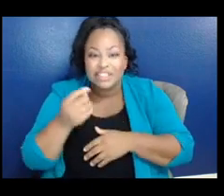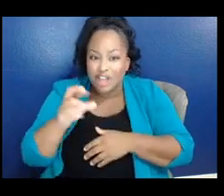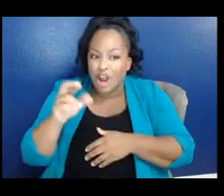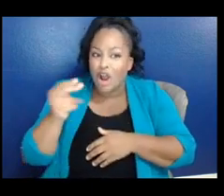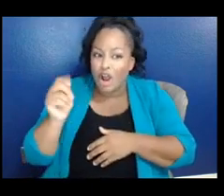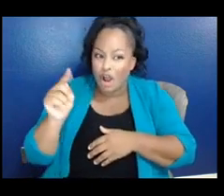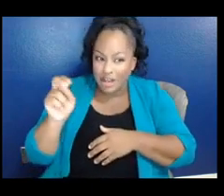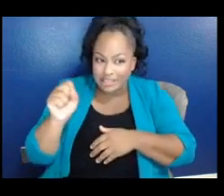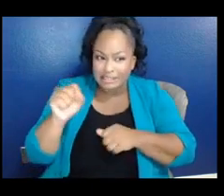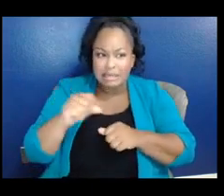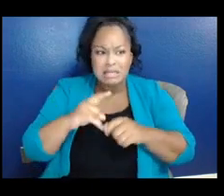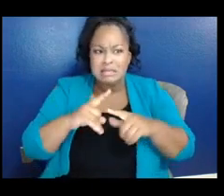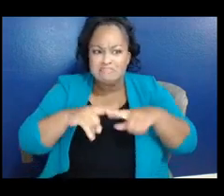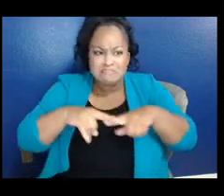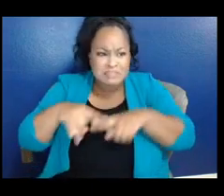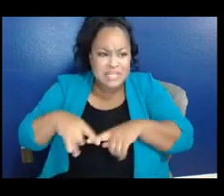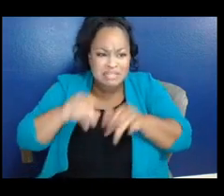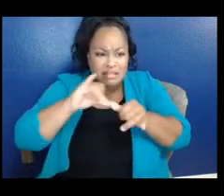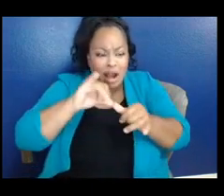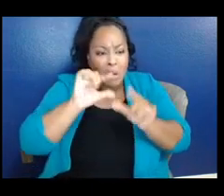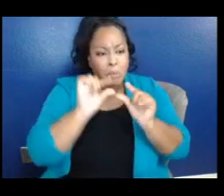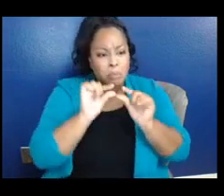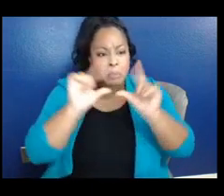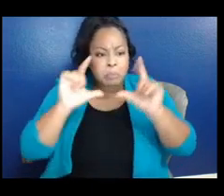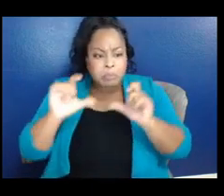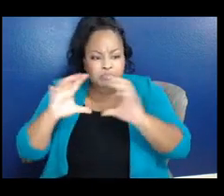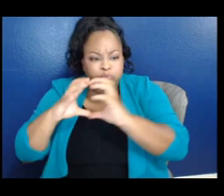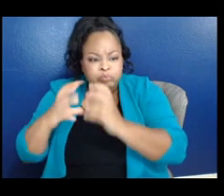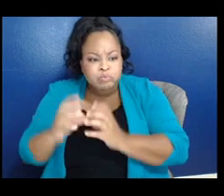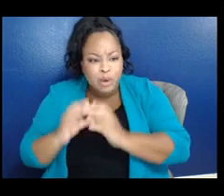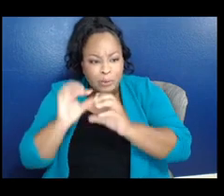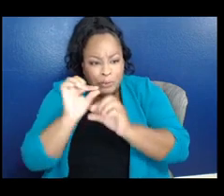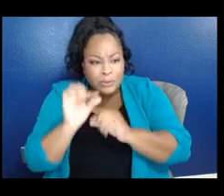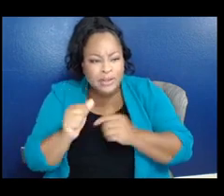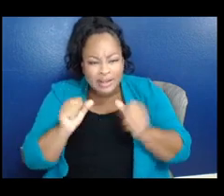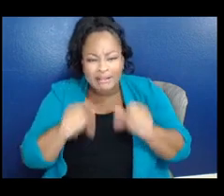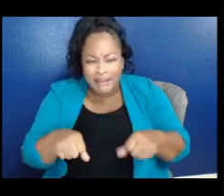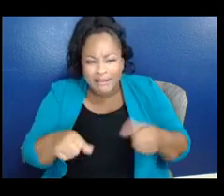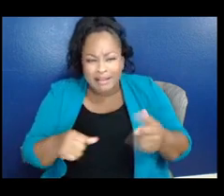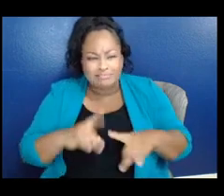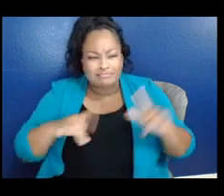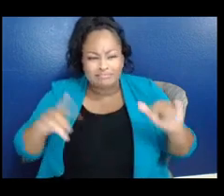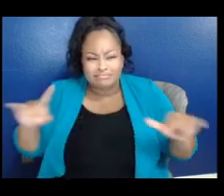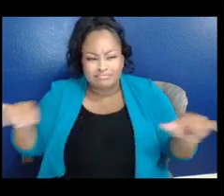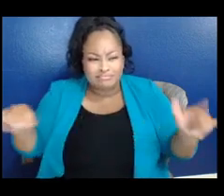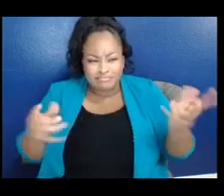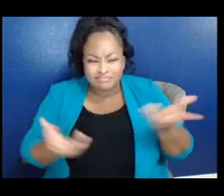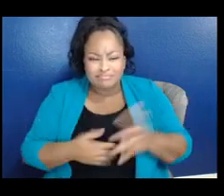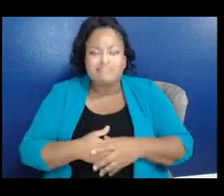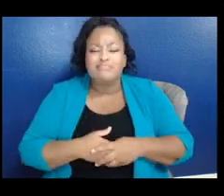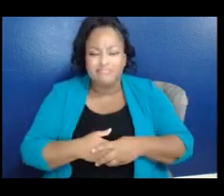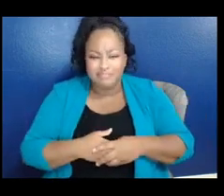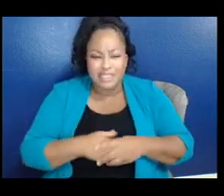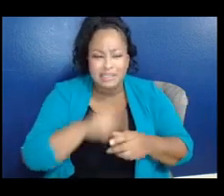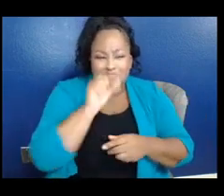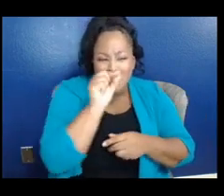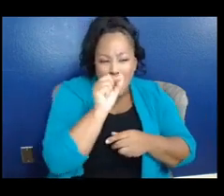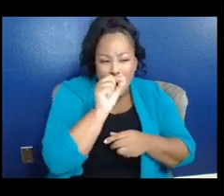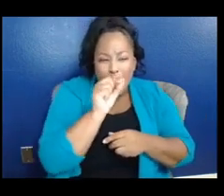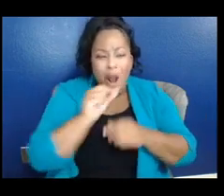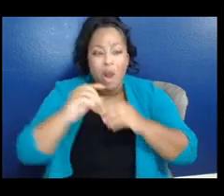know, like Dr. Hawkins says, they can vary in size. You know, fibroids can be small and tiny, all the way up to the size of a